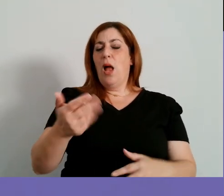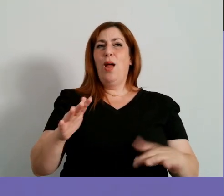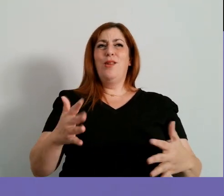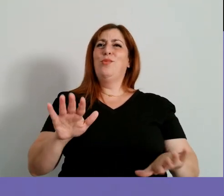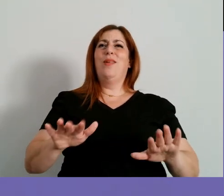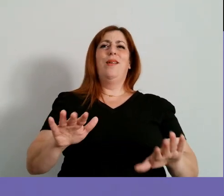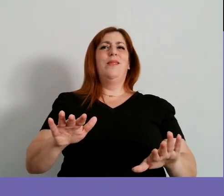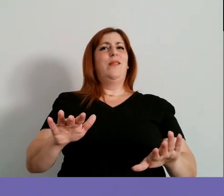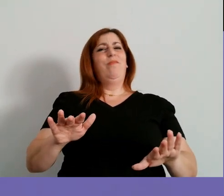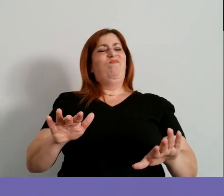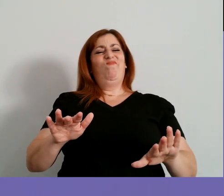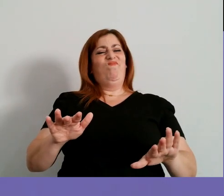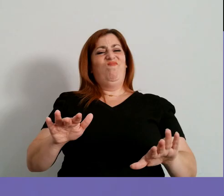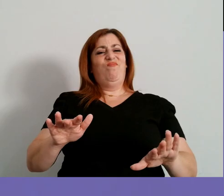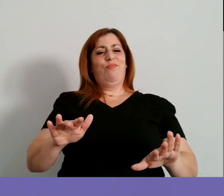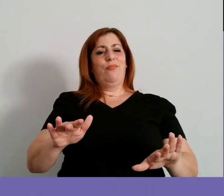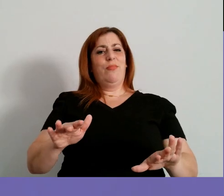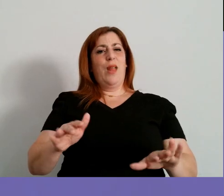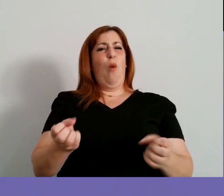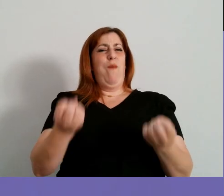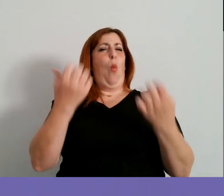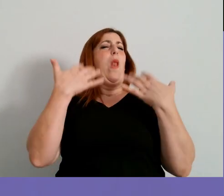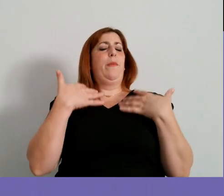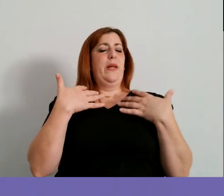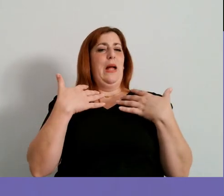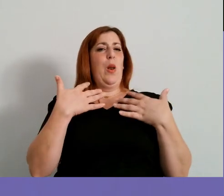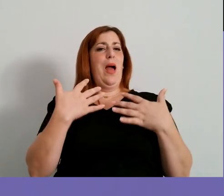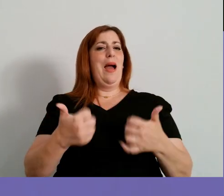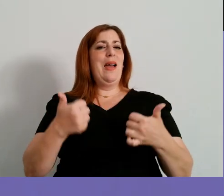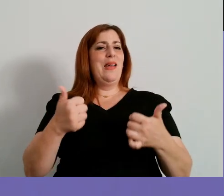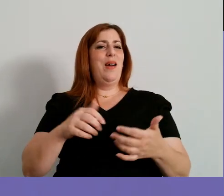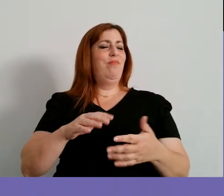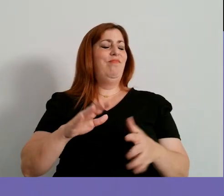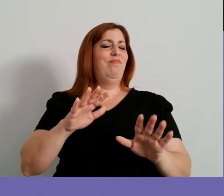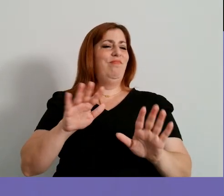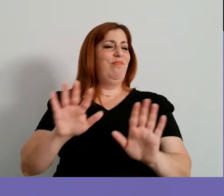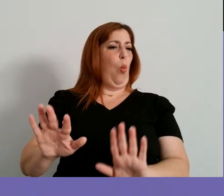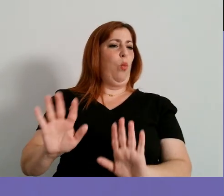again, very overwhelming to deal with. And there's also the